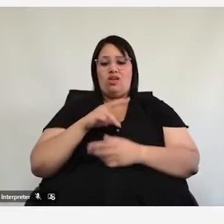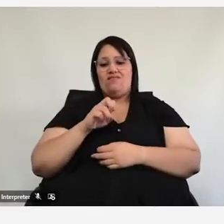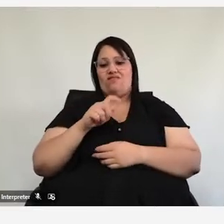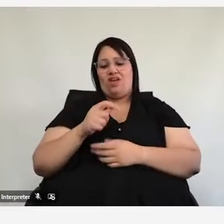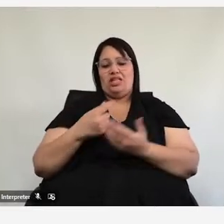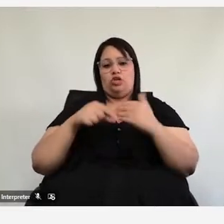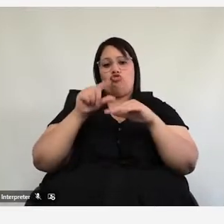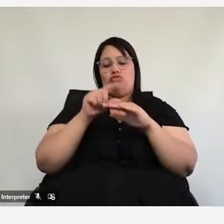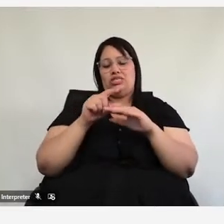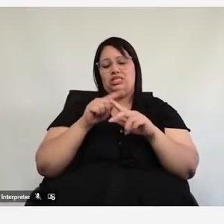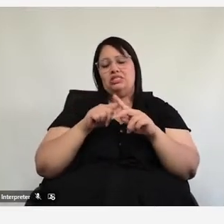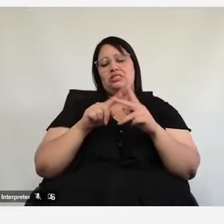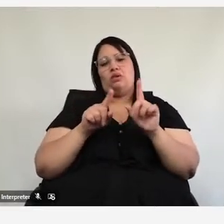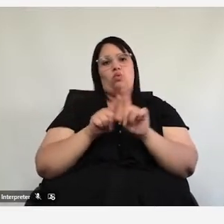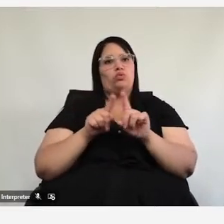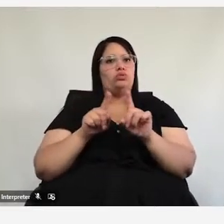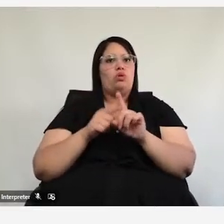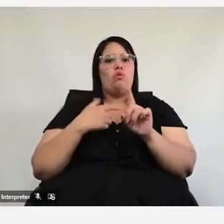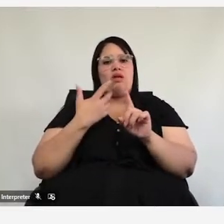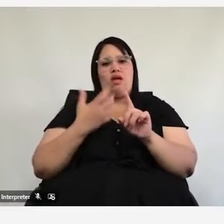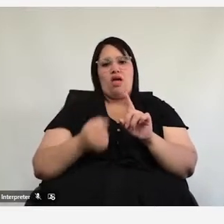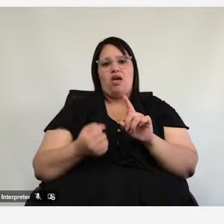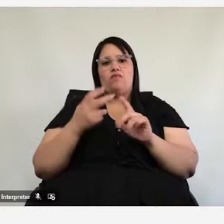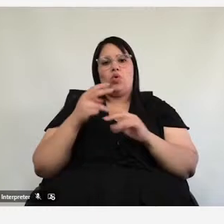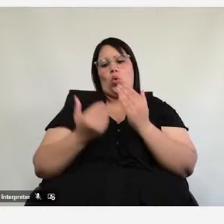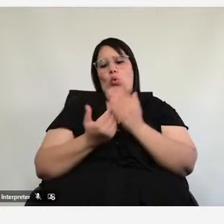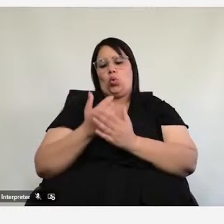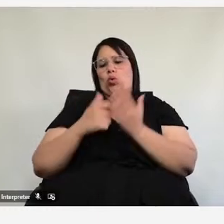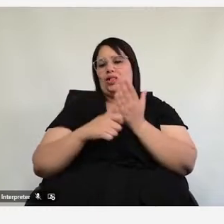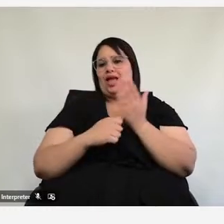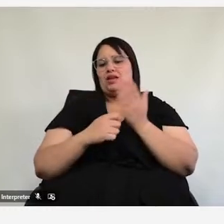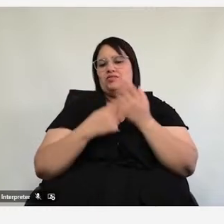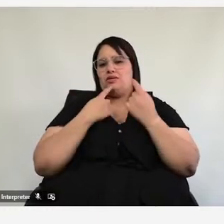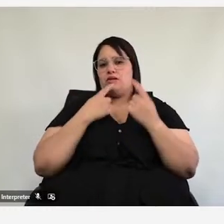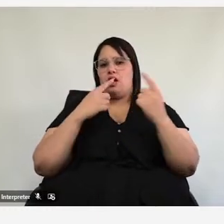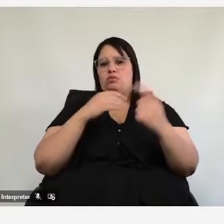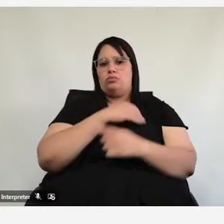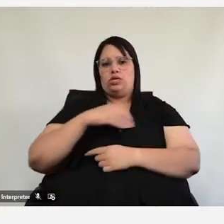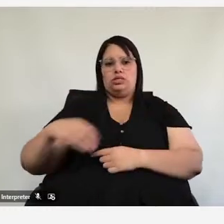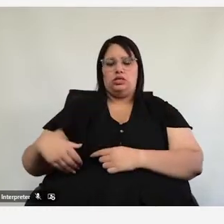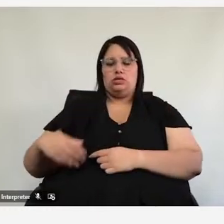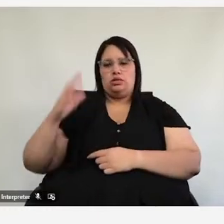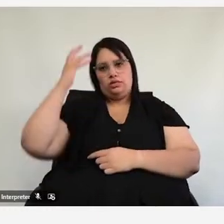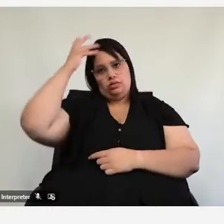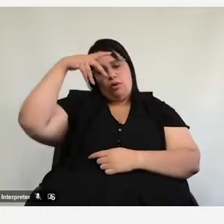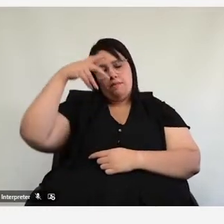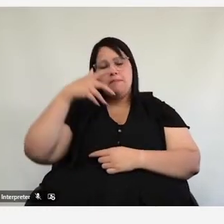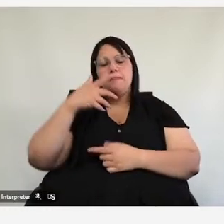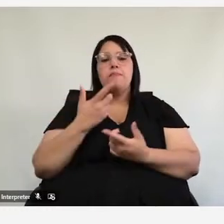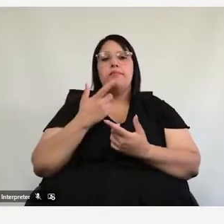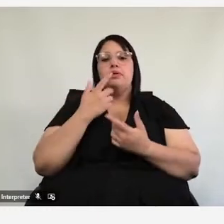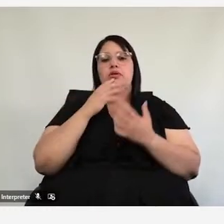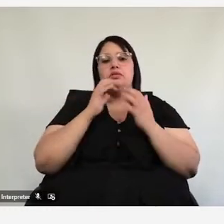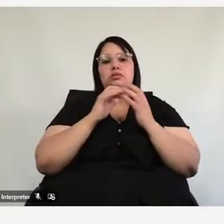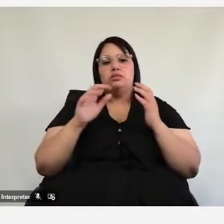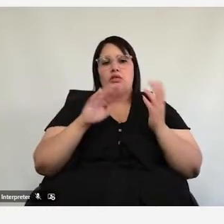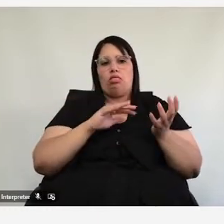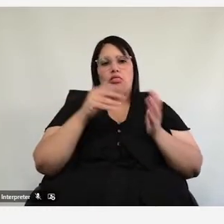increases and then new tariffs announced by President Donald Trump spells